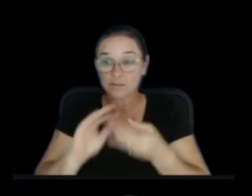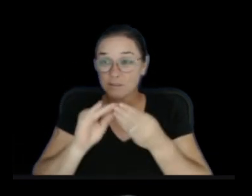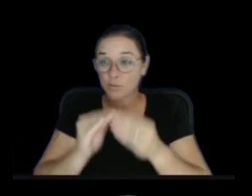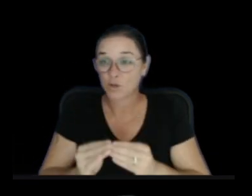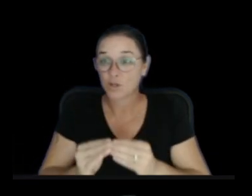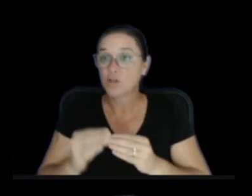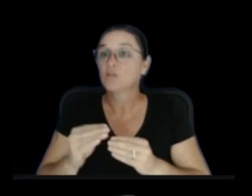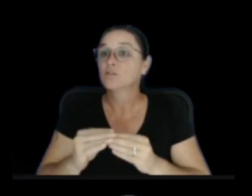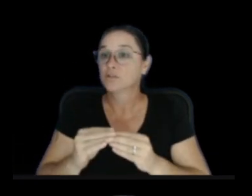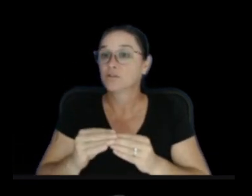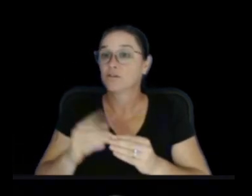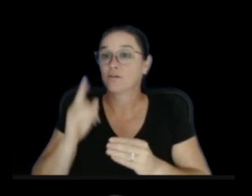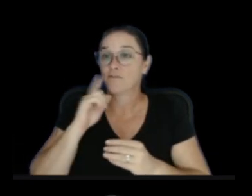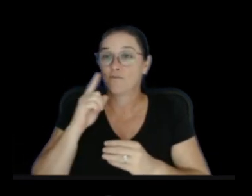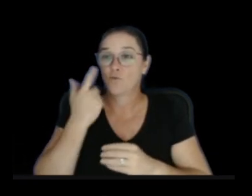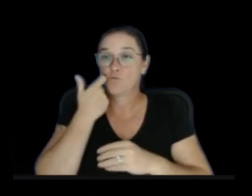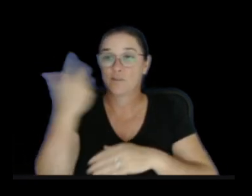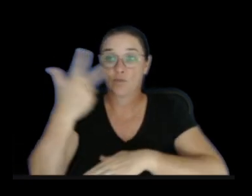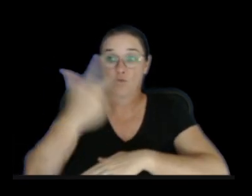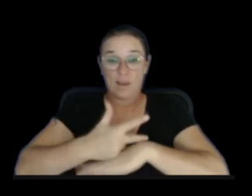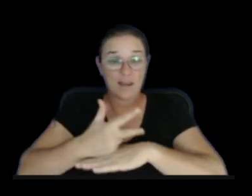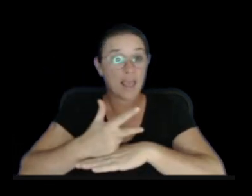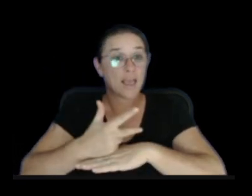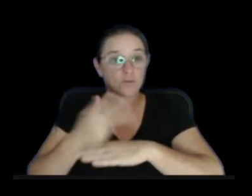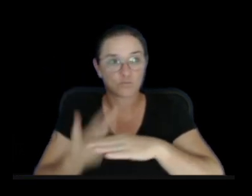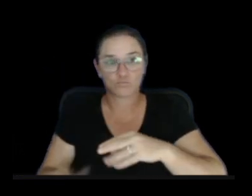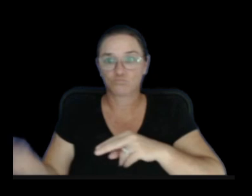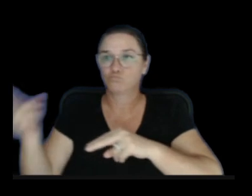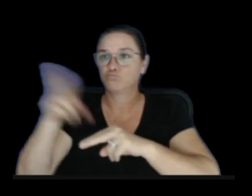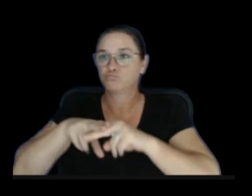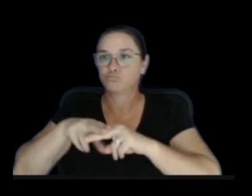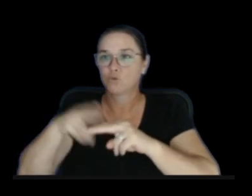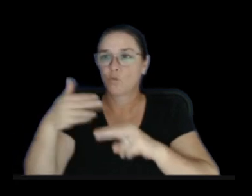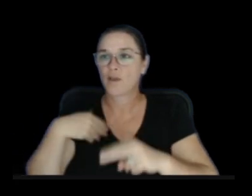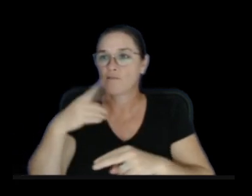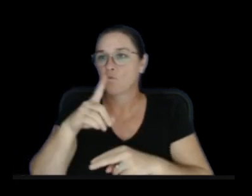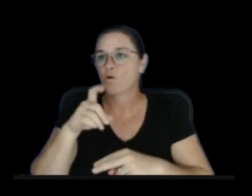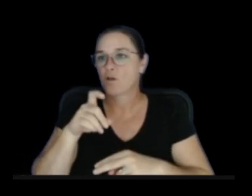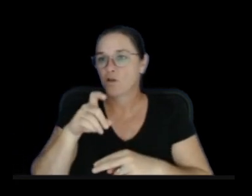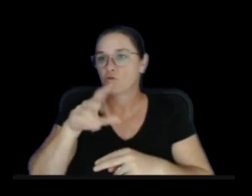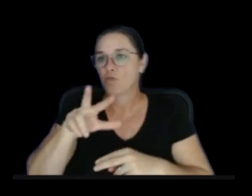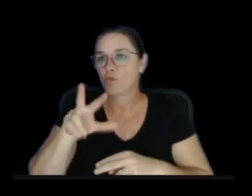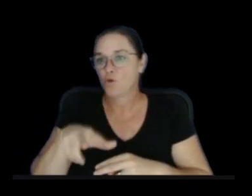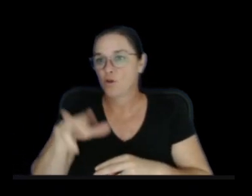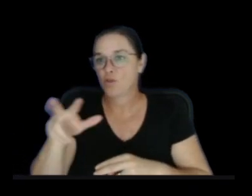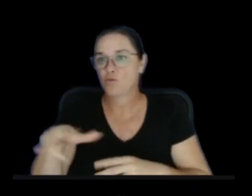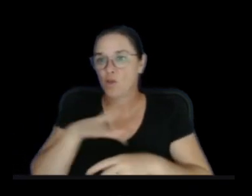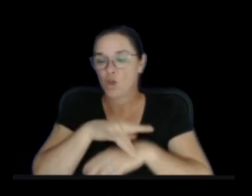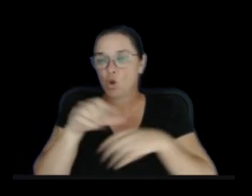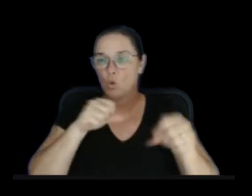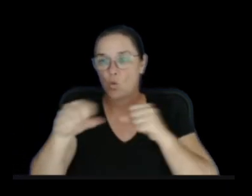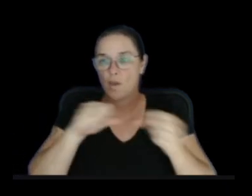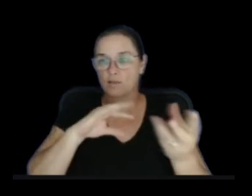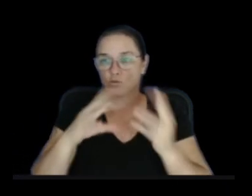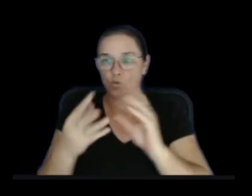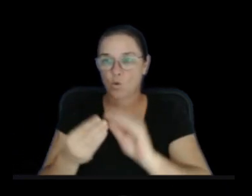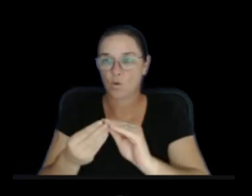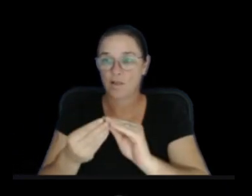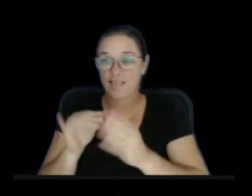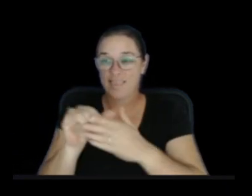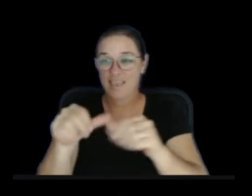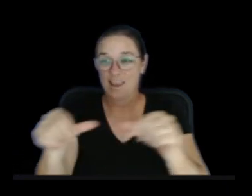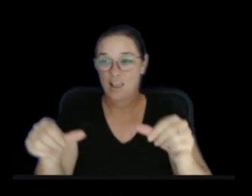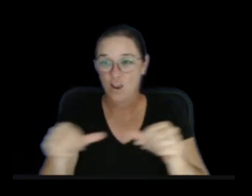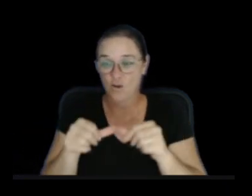over the last 3 days, where we've had a total of 133 earthquakes in that East Rift area, as reported by the